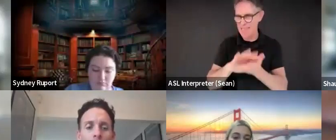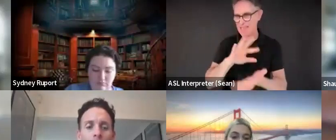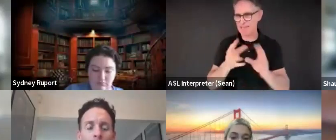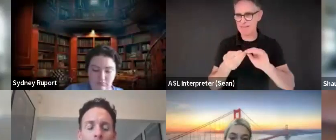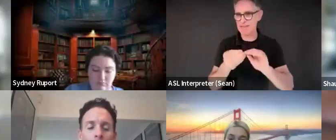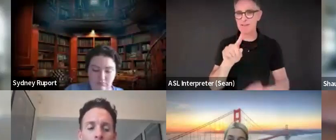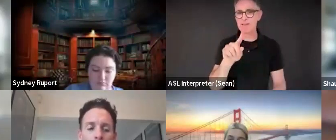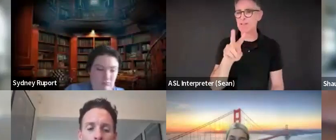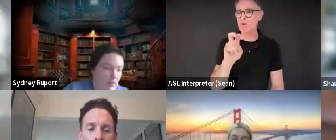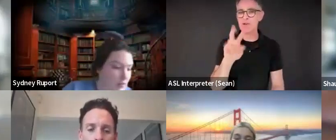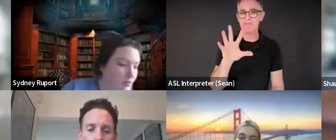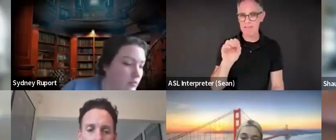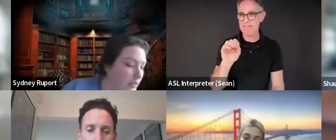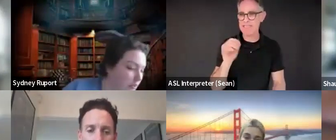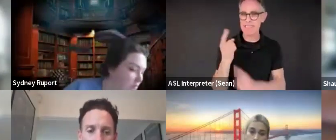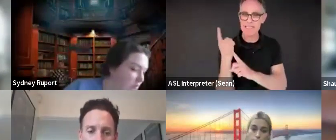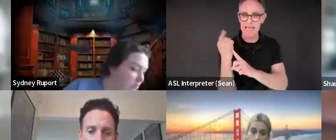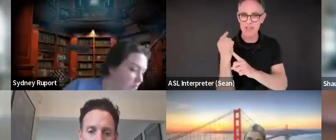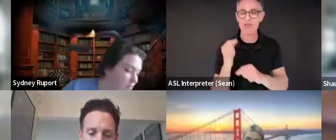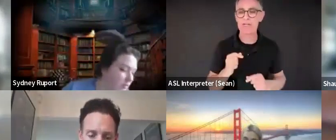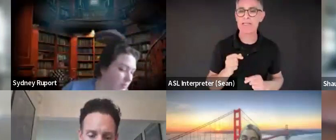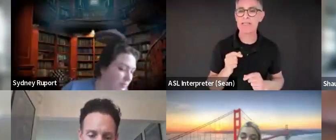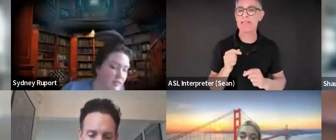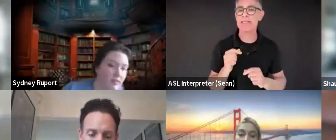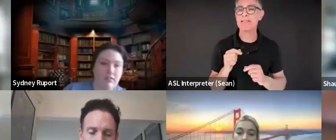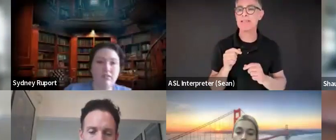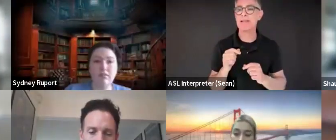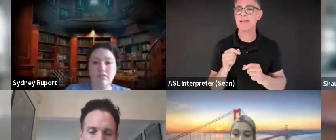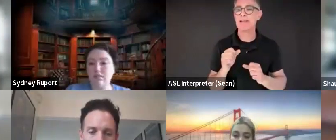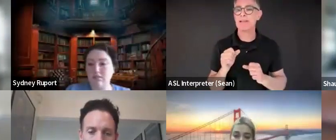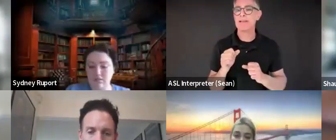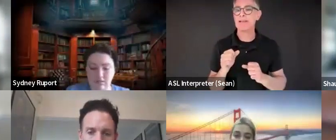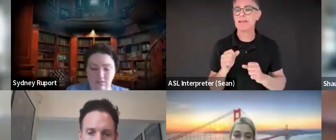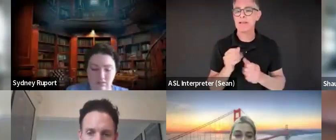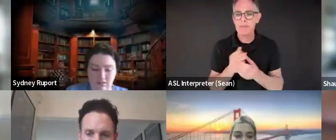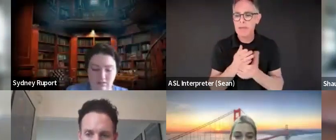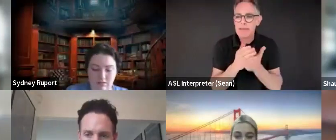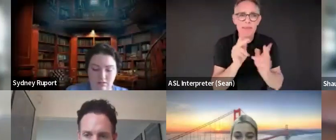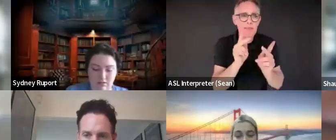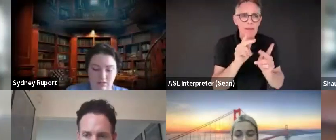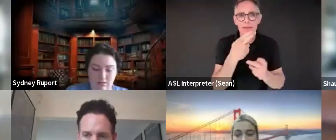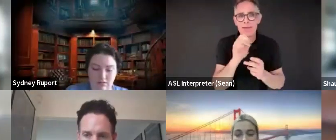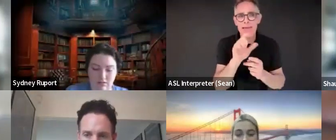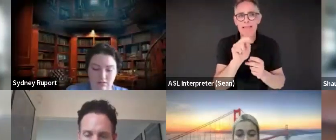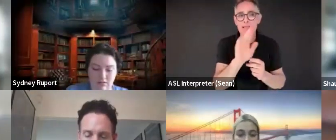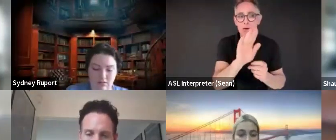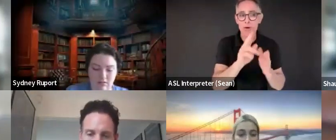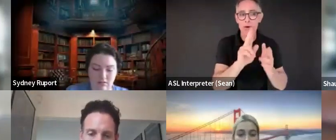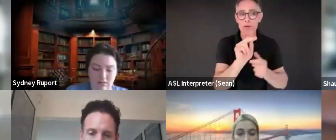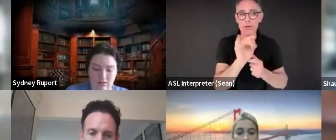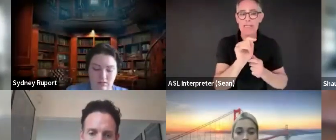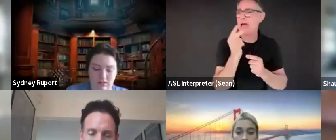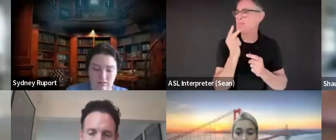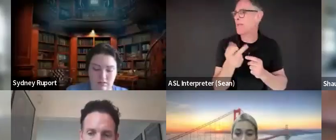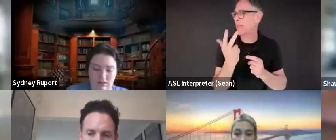so last year. Between some of the folks in Helen's unit, I'm seeing like 3 or